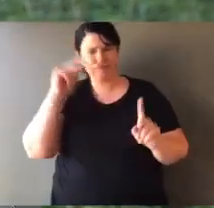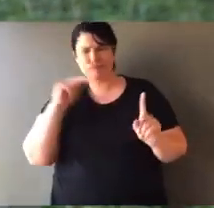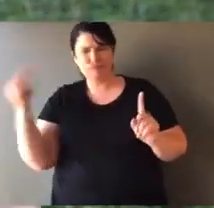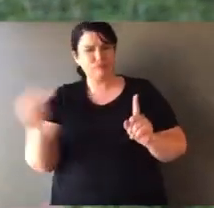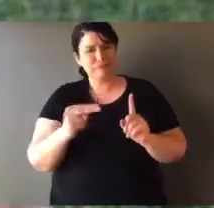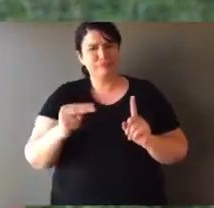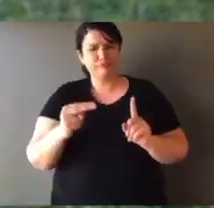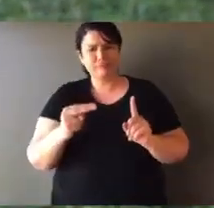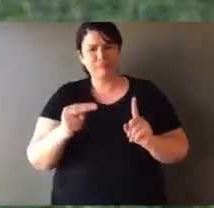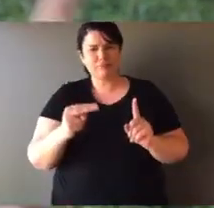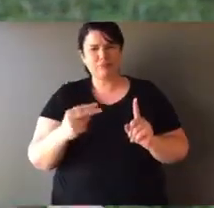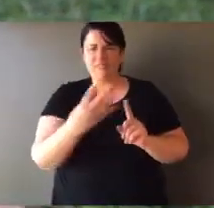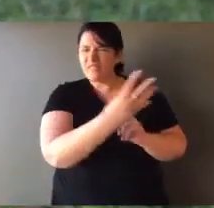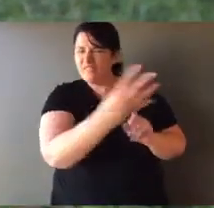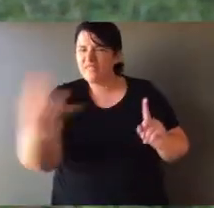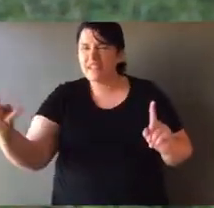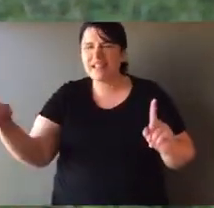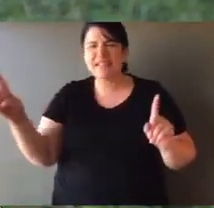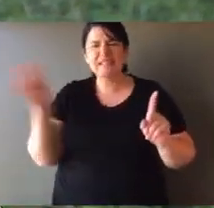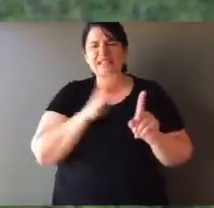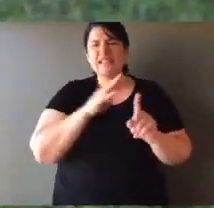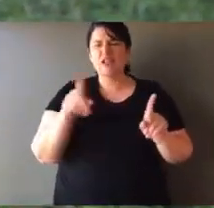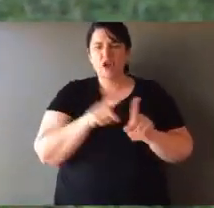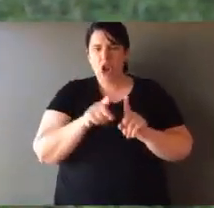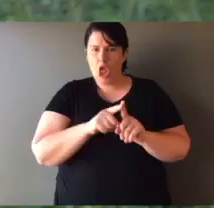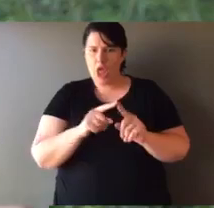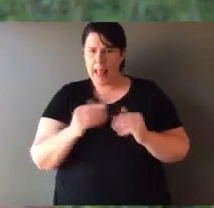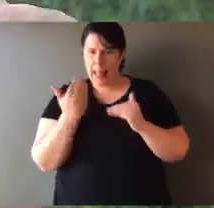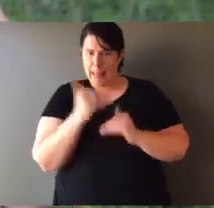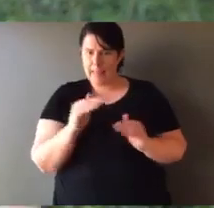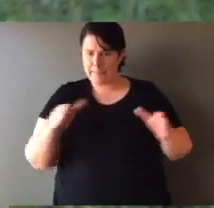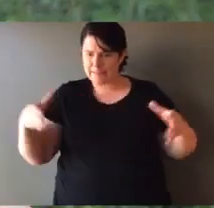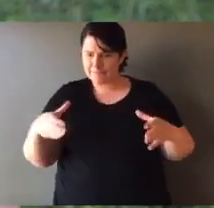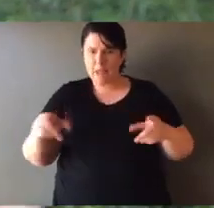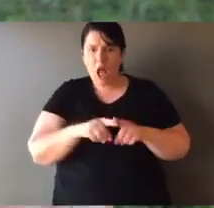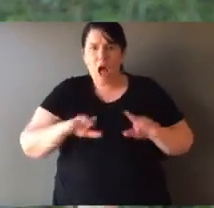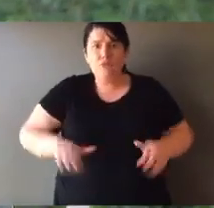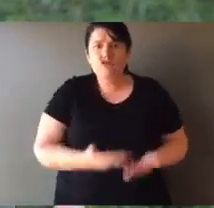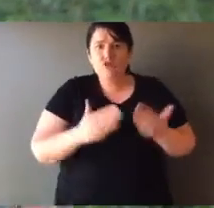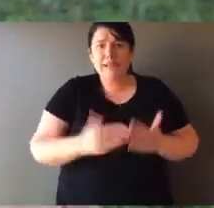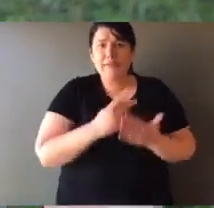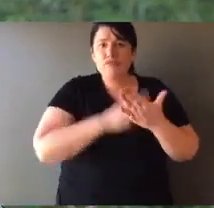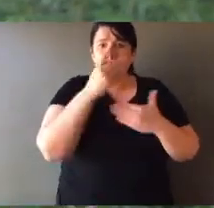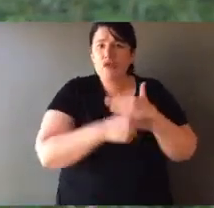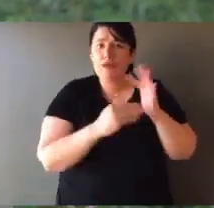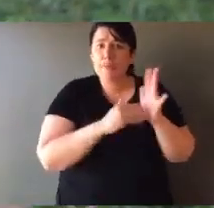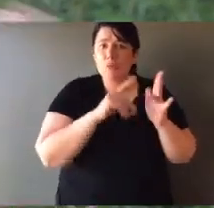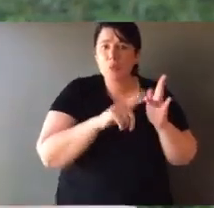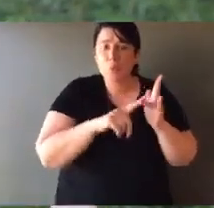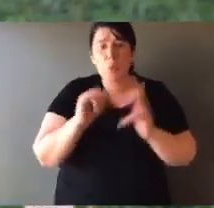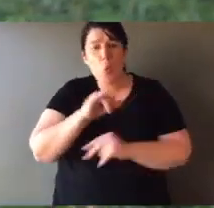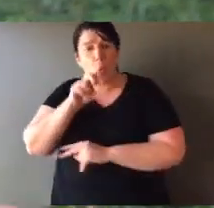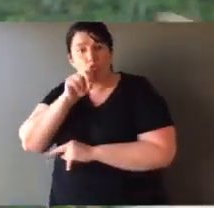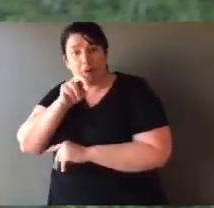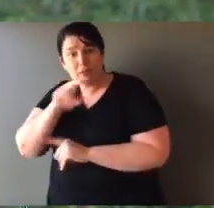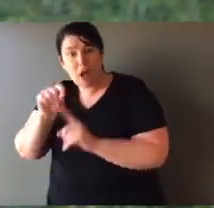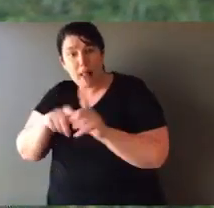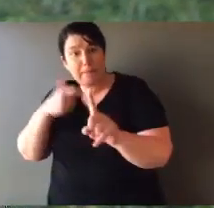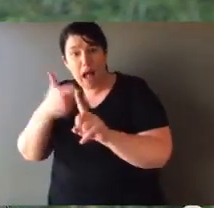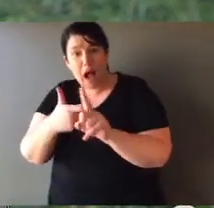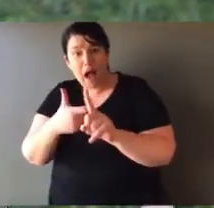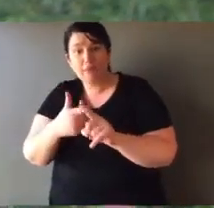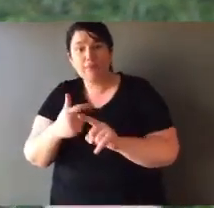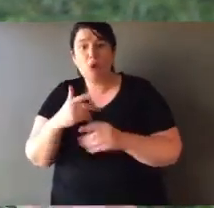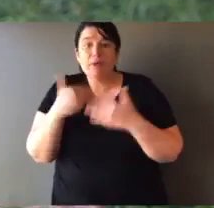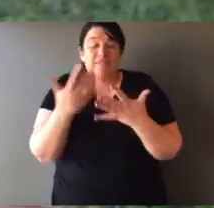that. Now, conservation fencing, it's not like an intense captive environment of a breeding program at a zoo or a reptile